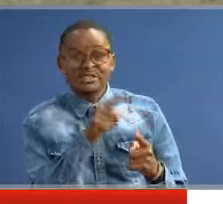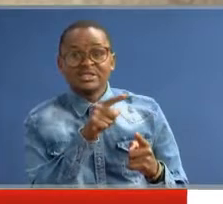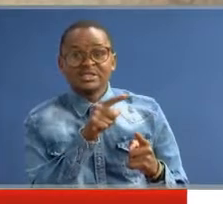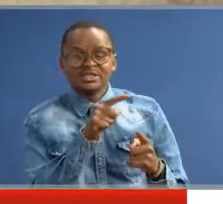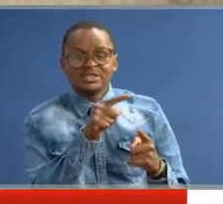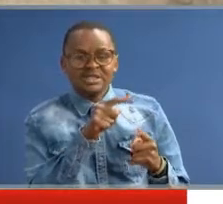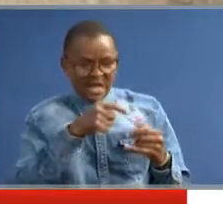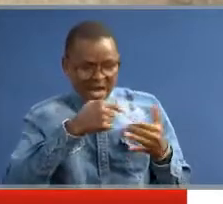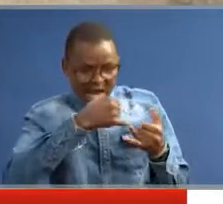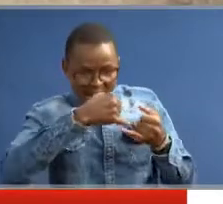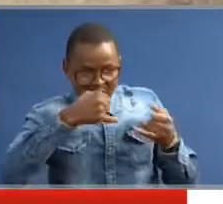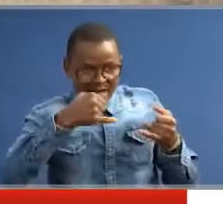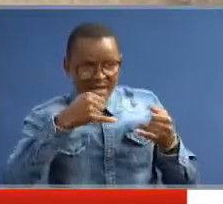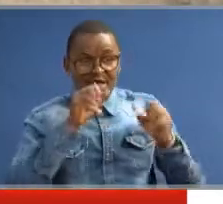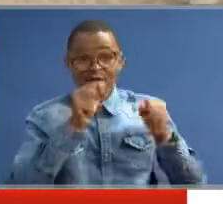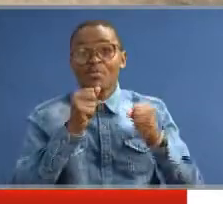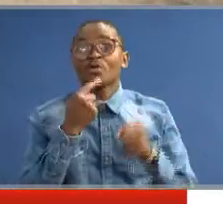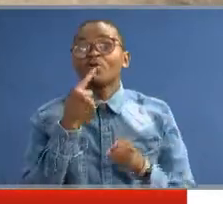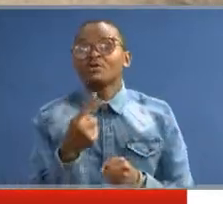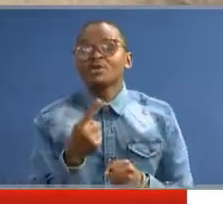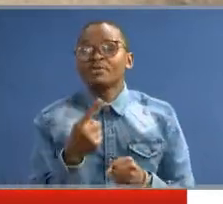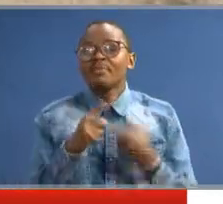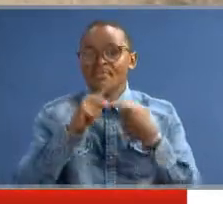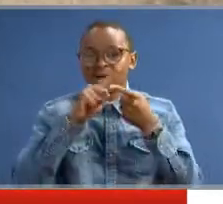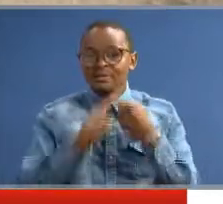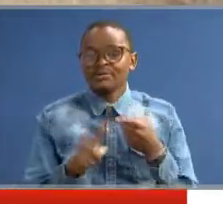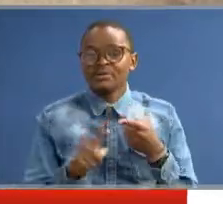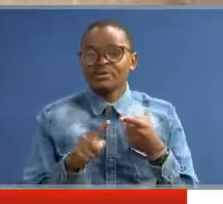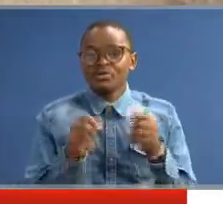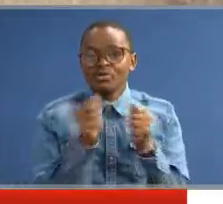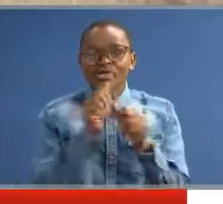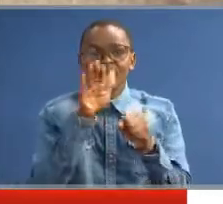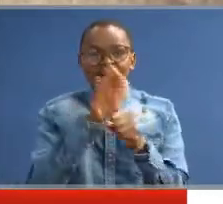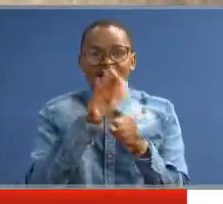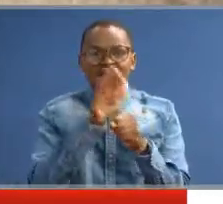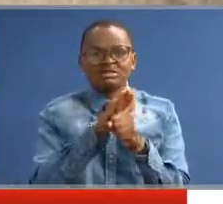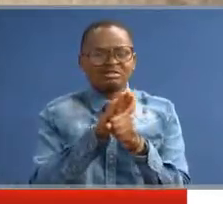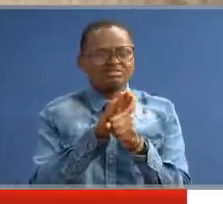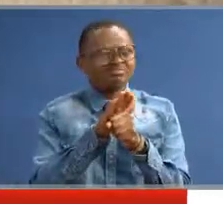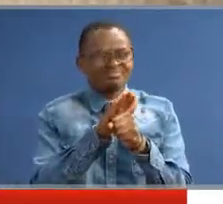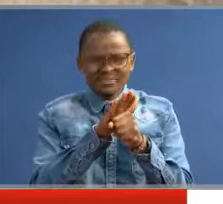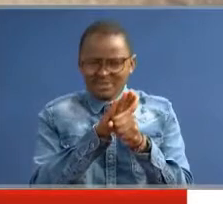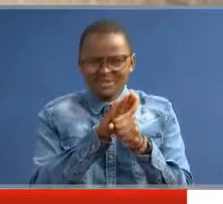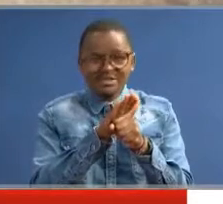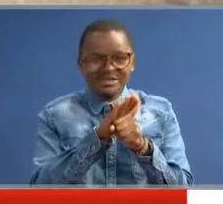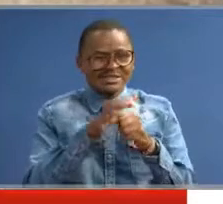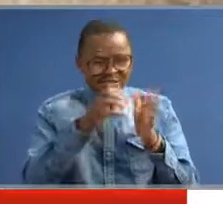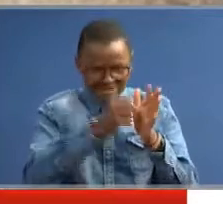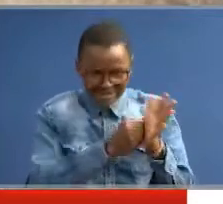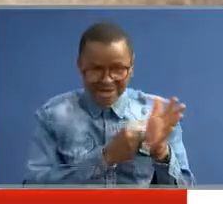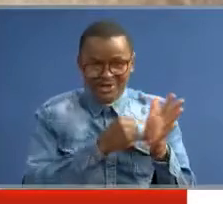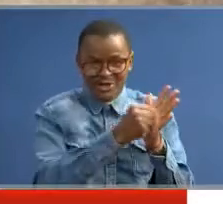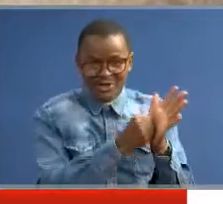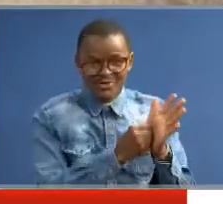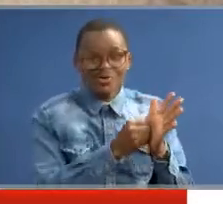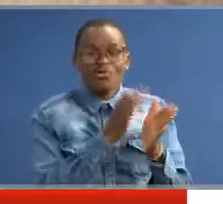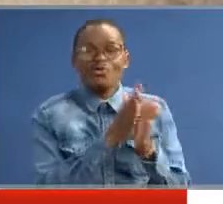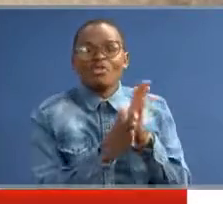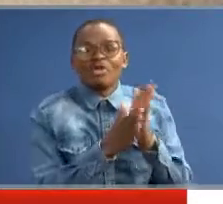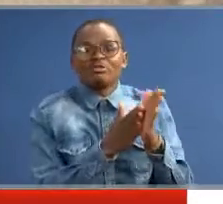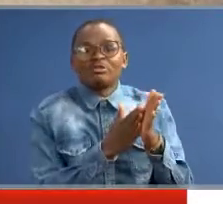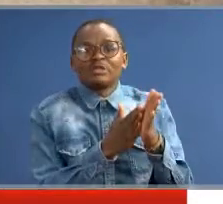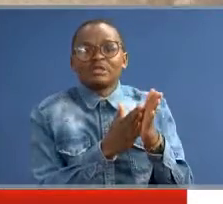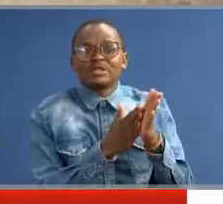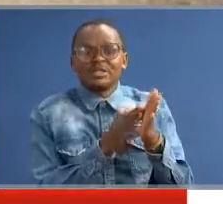this note? Actually, I'll be able to tell, but with a lot of strain. So without necessarily going through